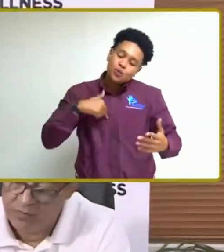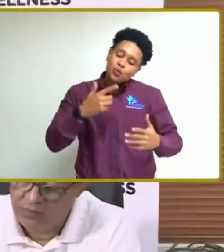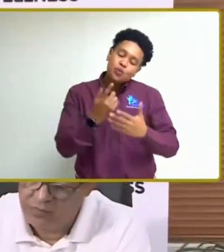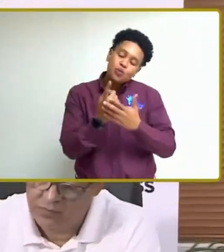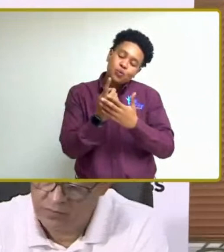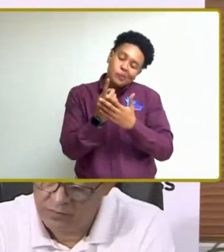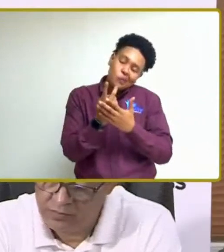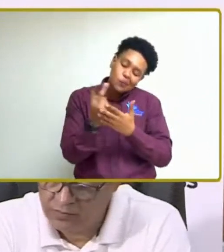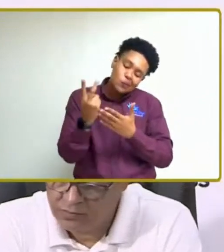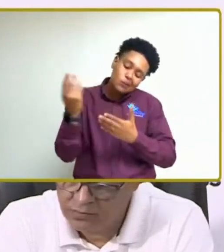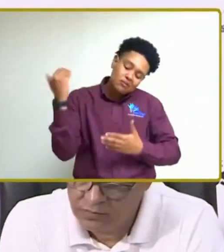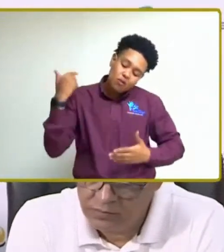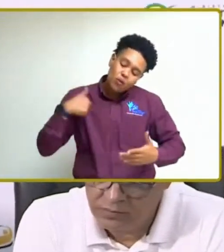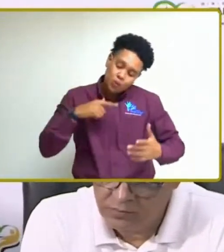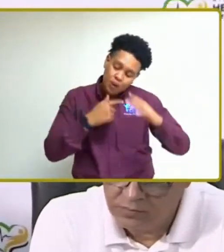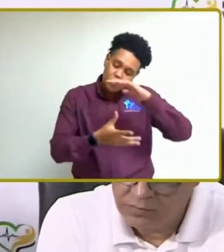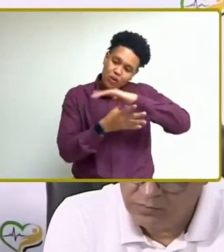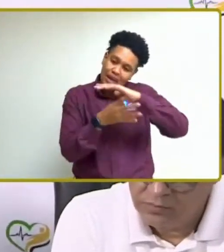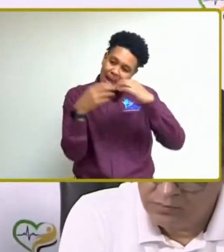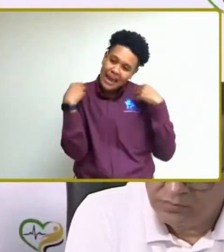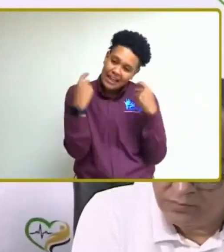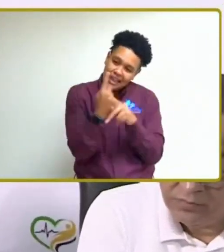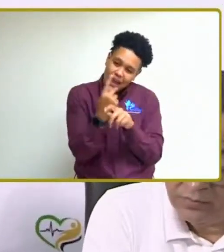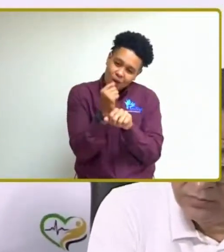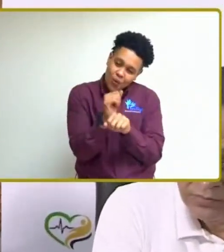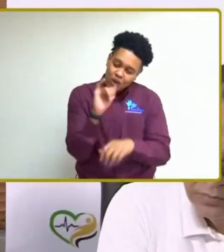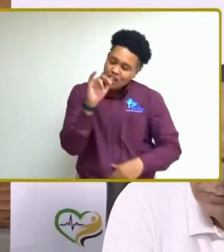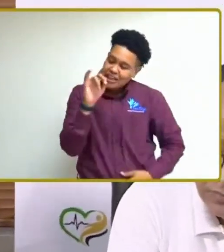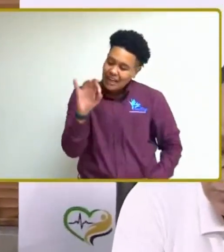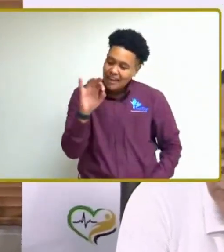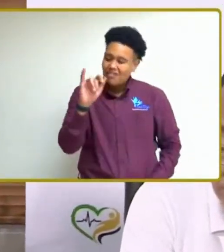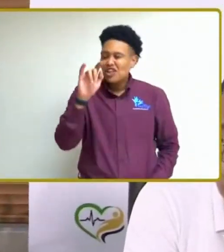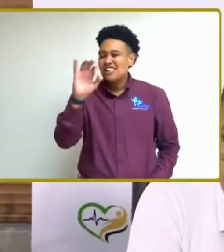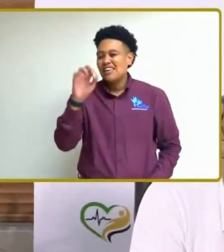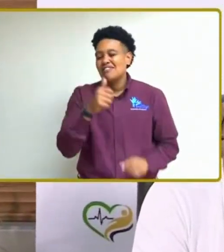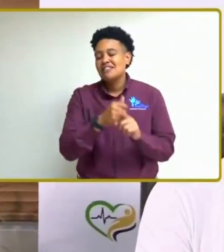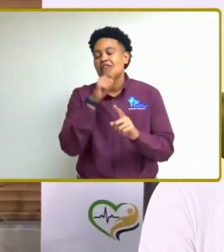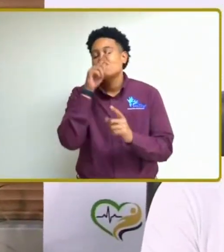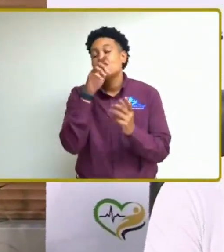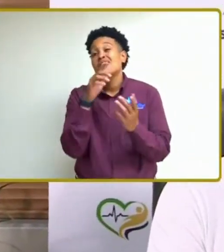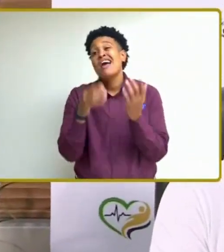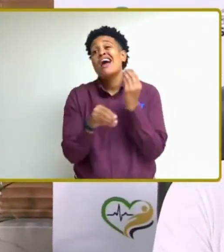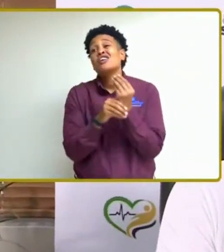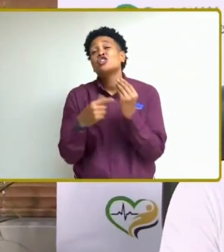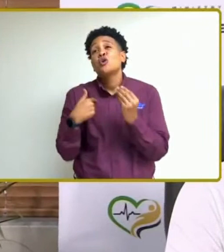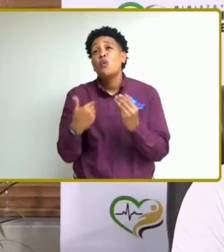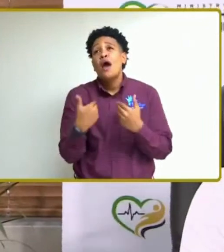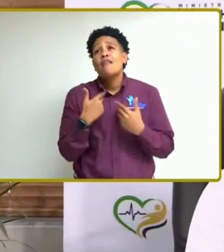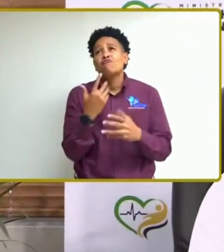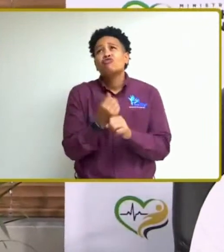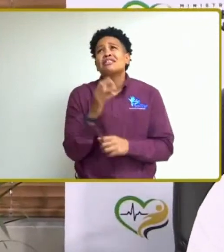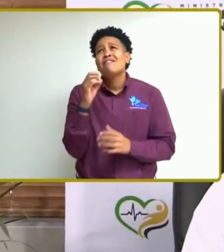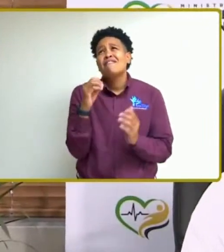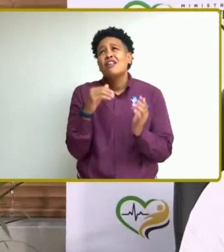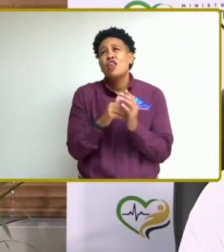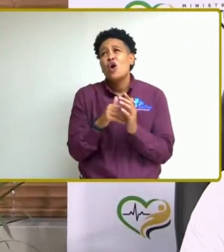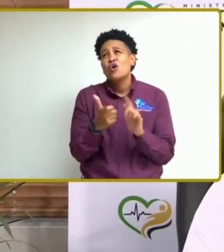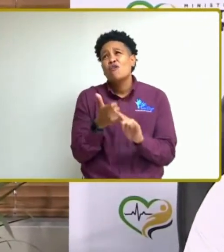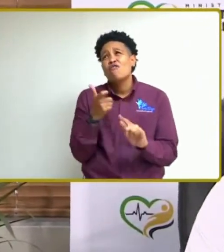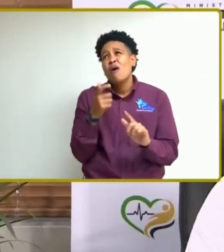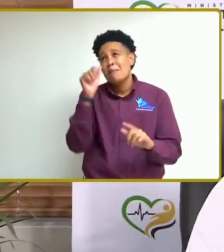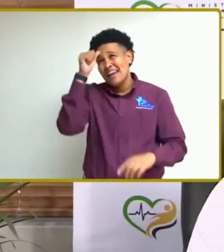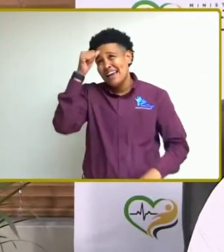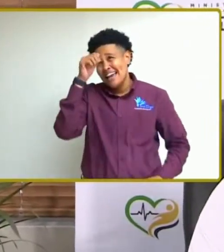we prioritized healthcare workers, JDF, JCF. Recall also that we have received 50,000 from